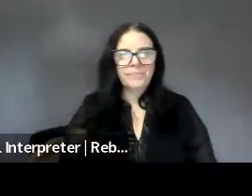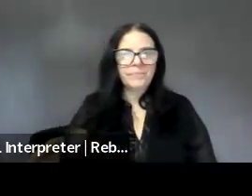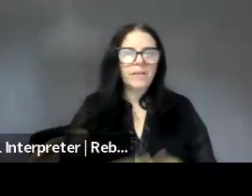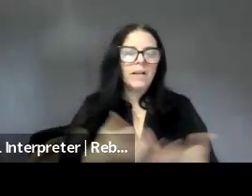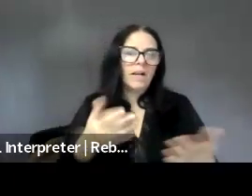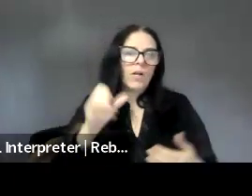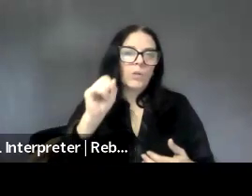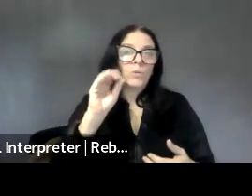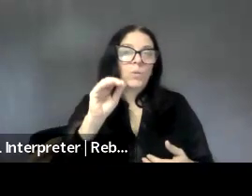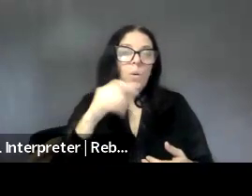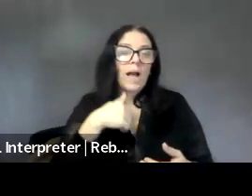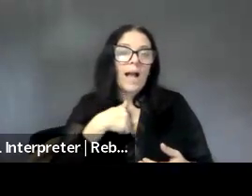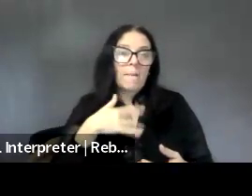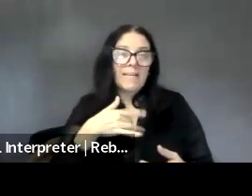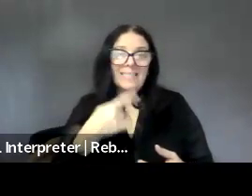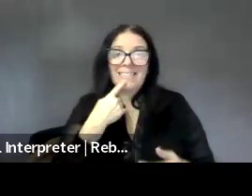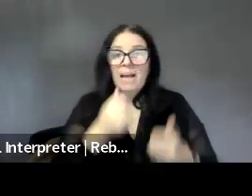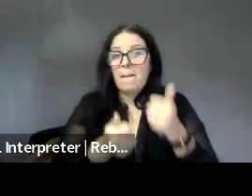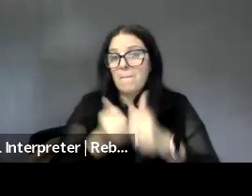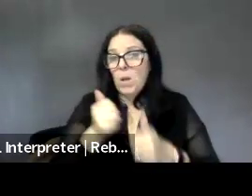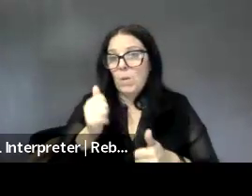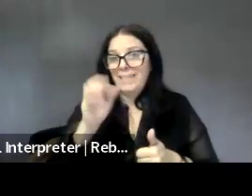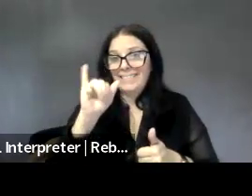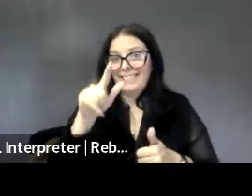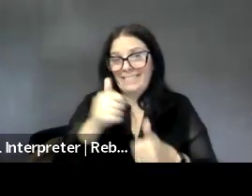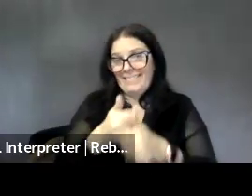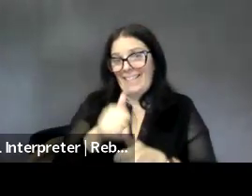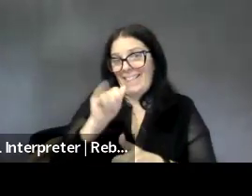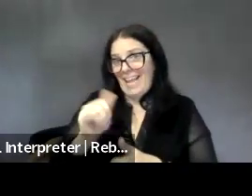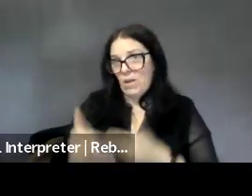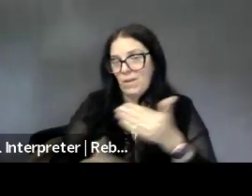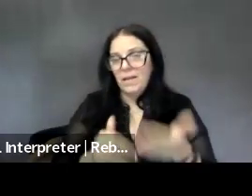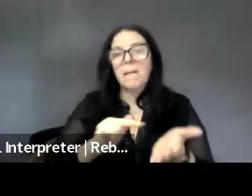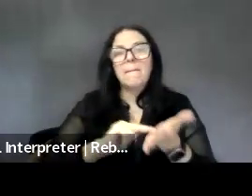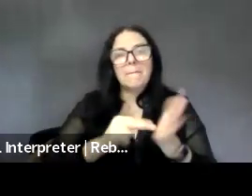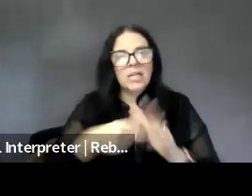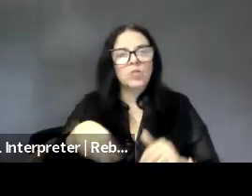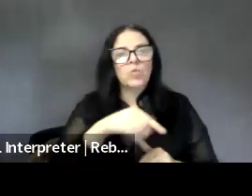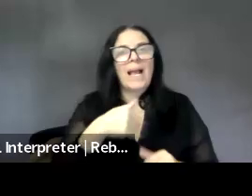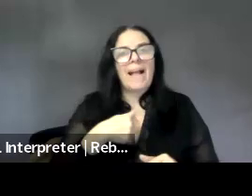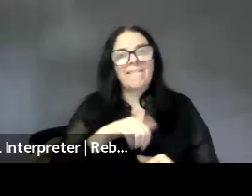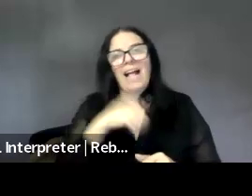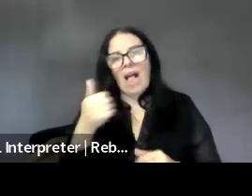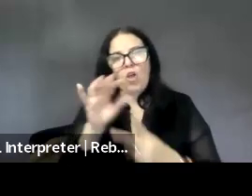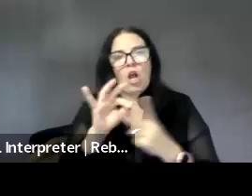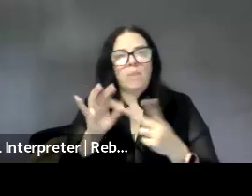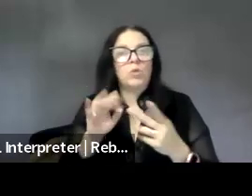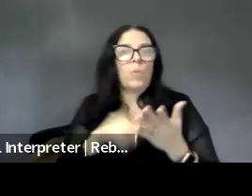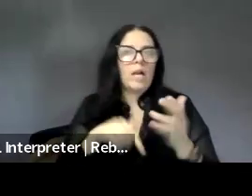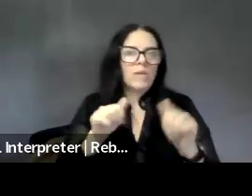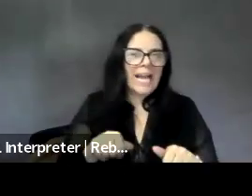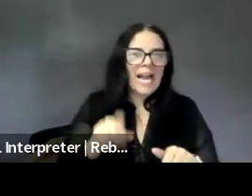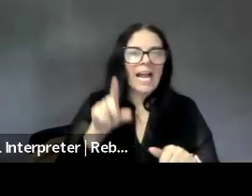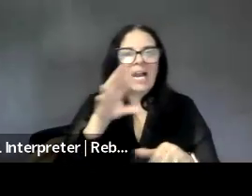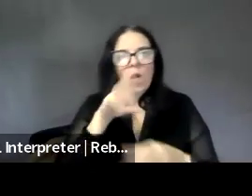So when I say most CILs do it this way, it means you have some other options about what you do and don't